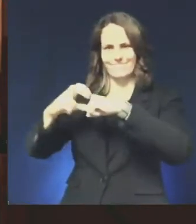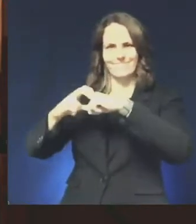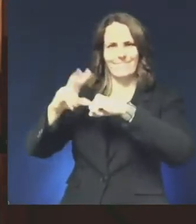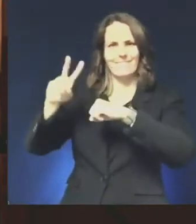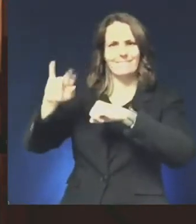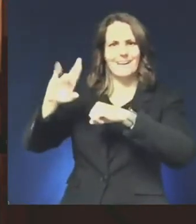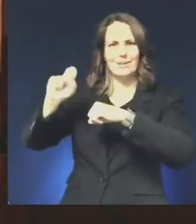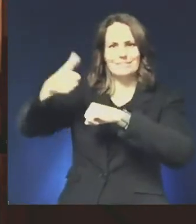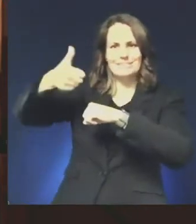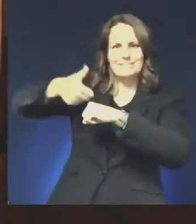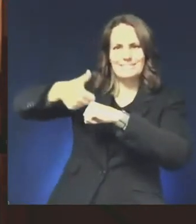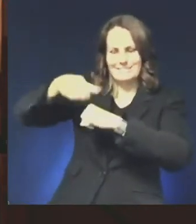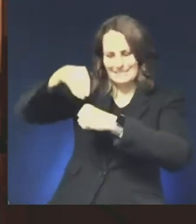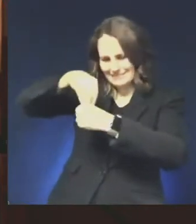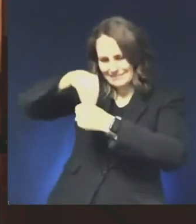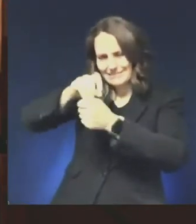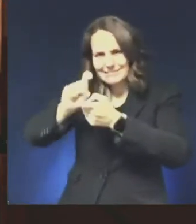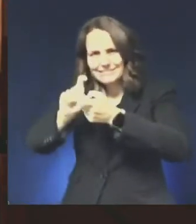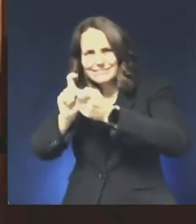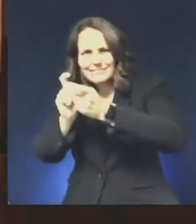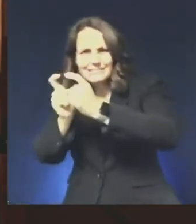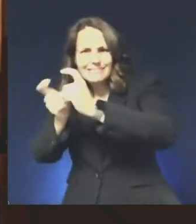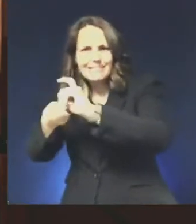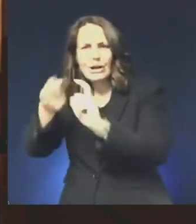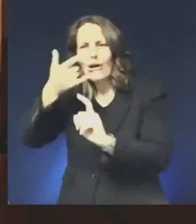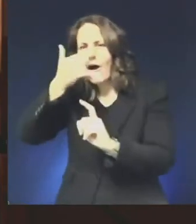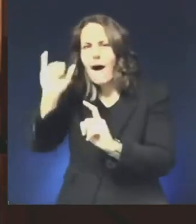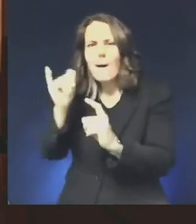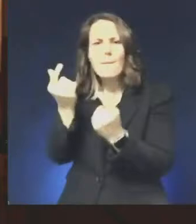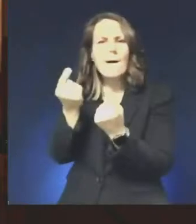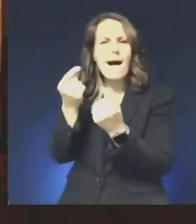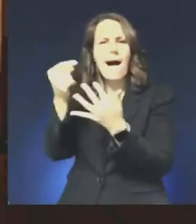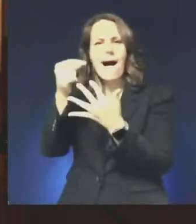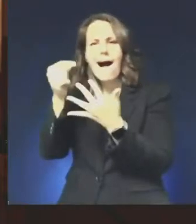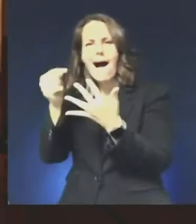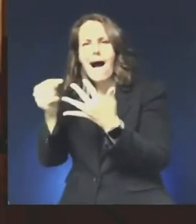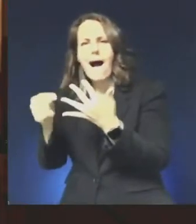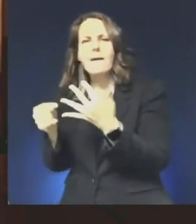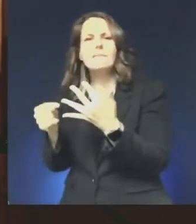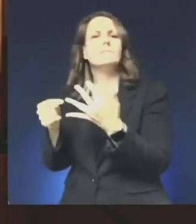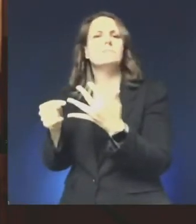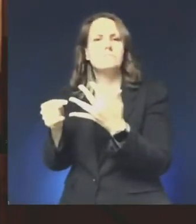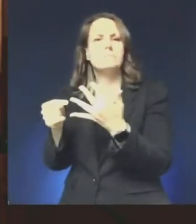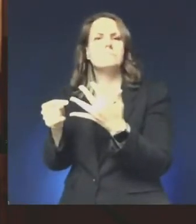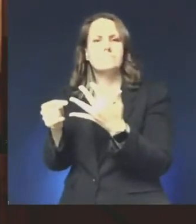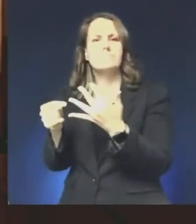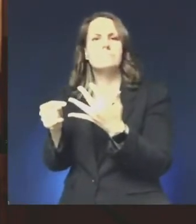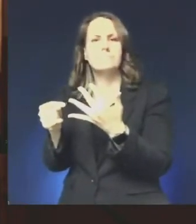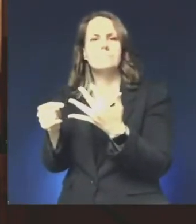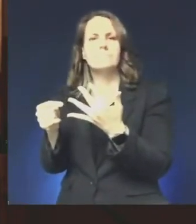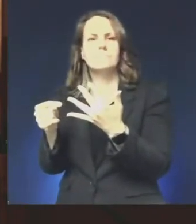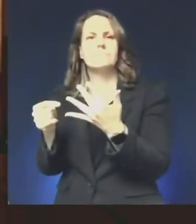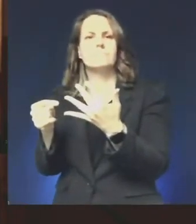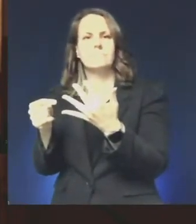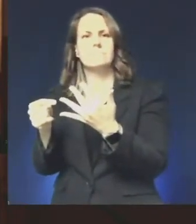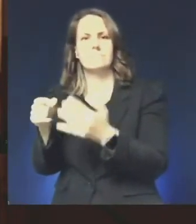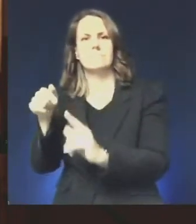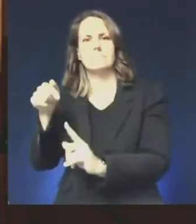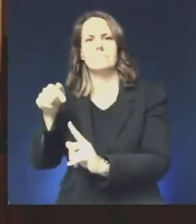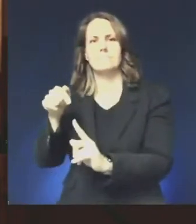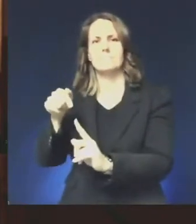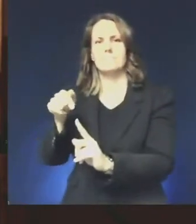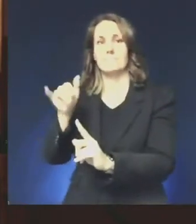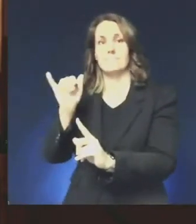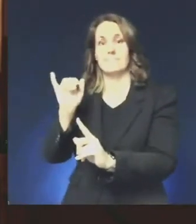frankly, we don't need to sequence a whole lot more samples to understand that the Delta variant is here. It is very clear from